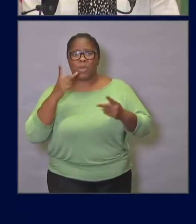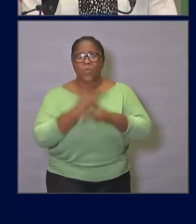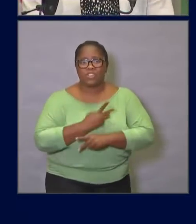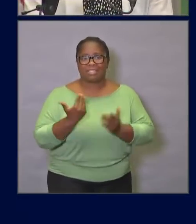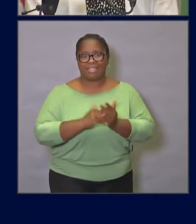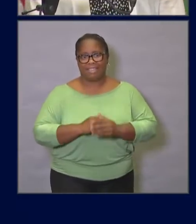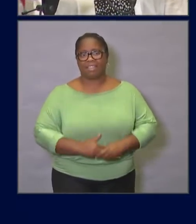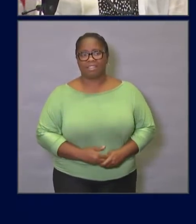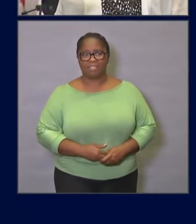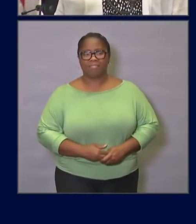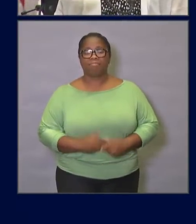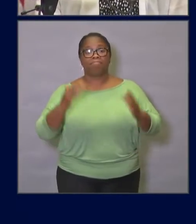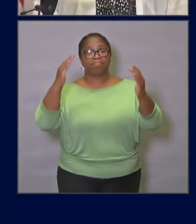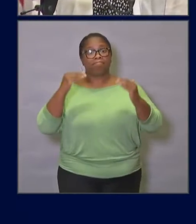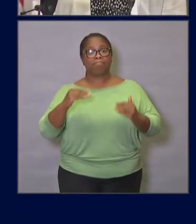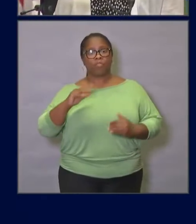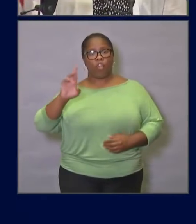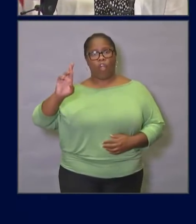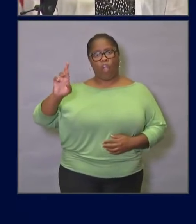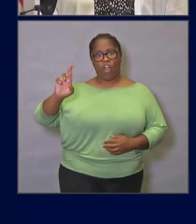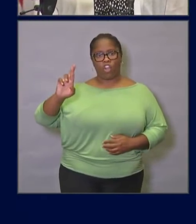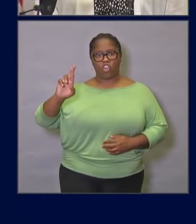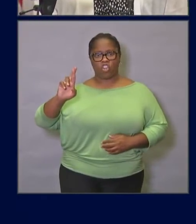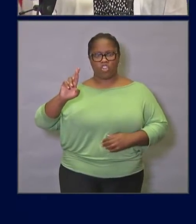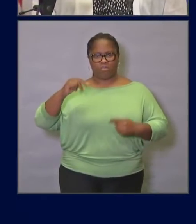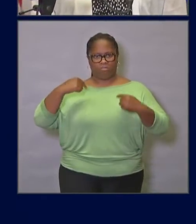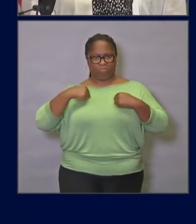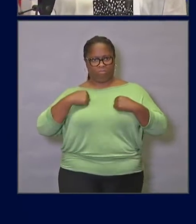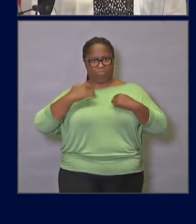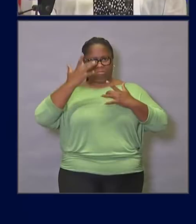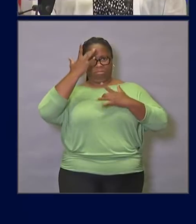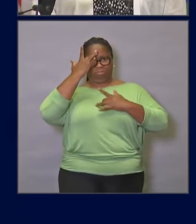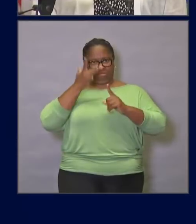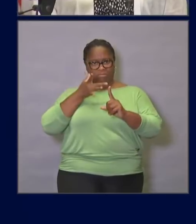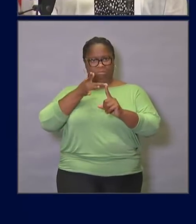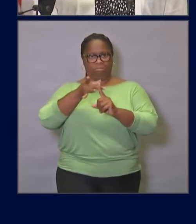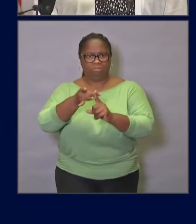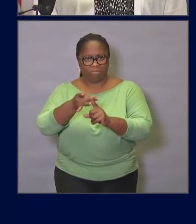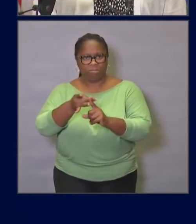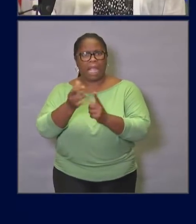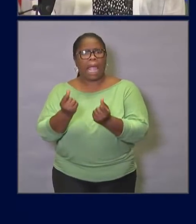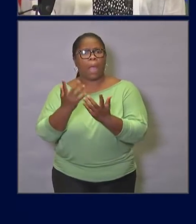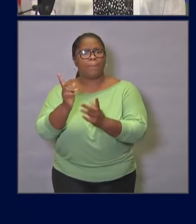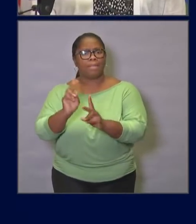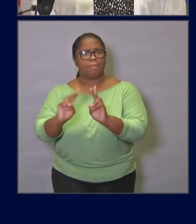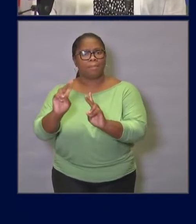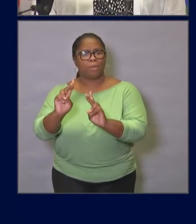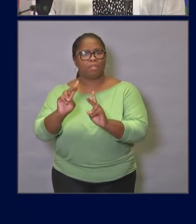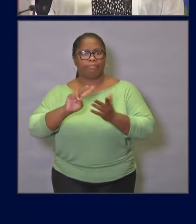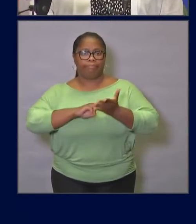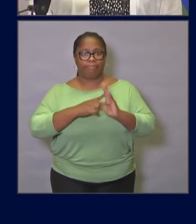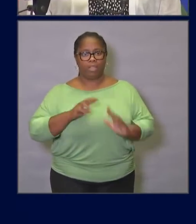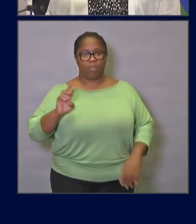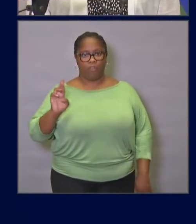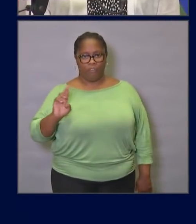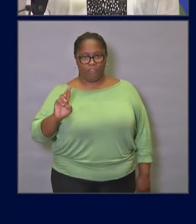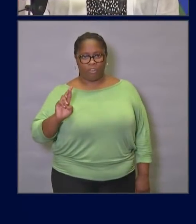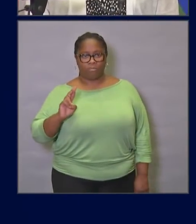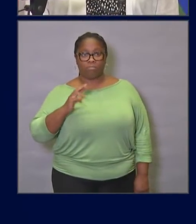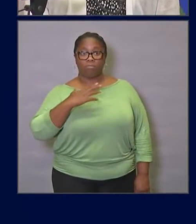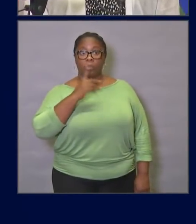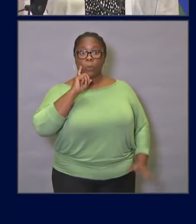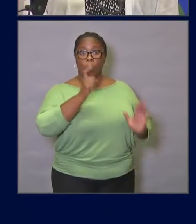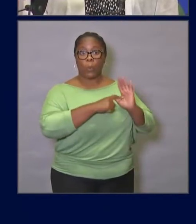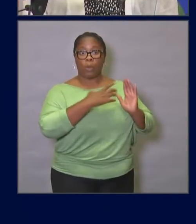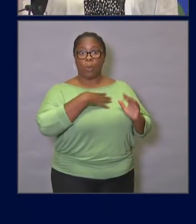slide shows the R, or the effective transmission rate of the virus within our communities. As you can see the trend in the white